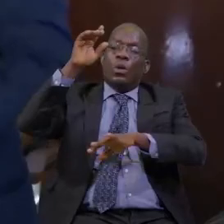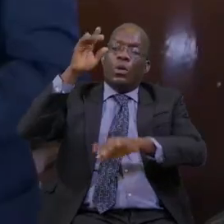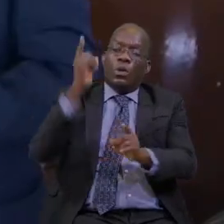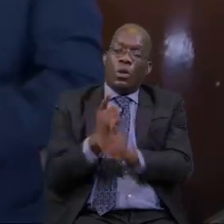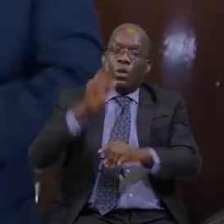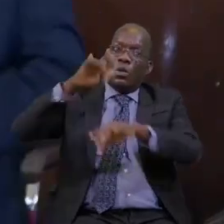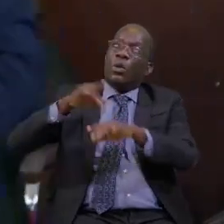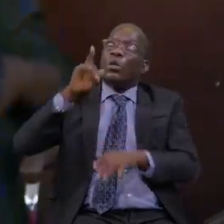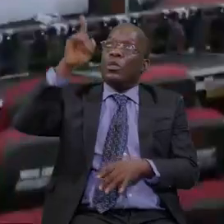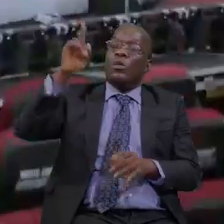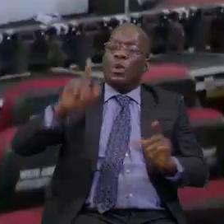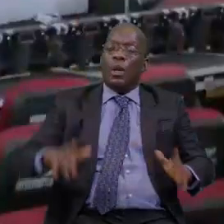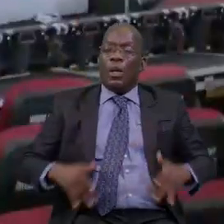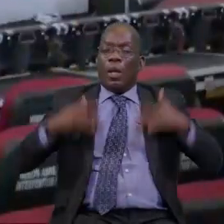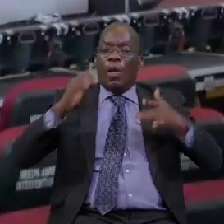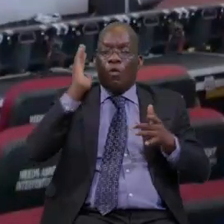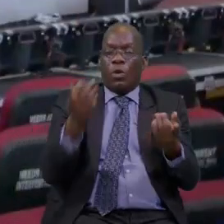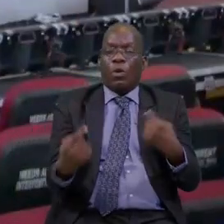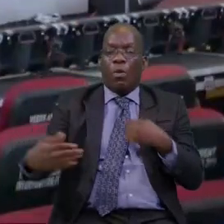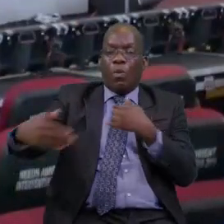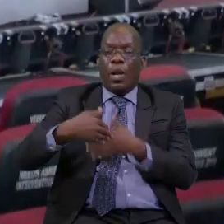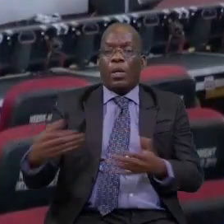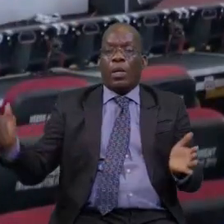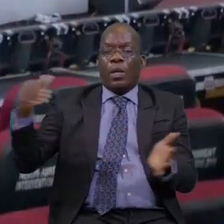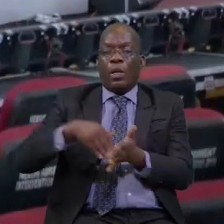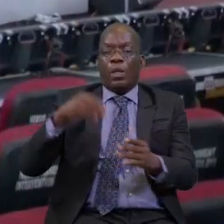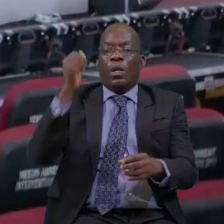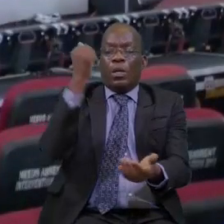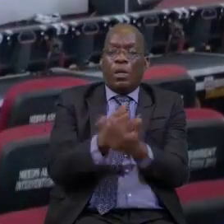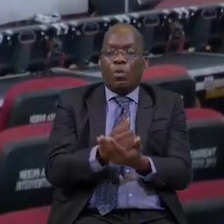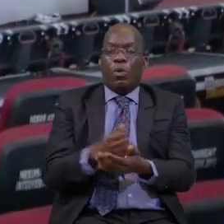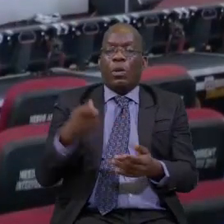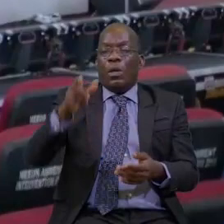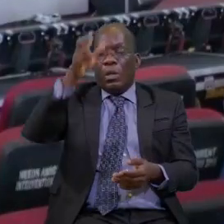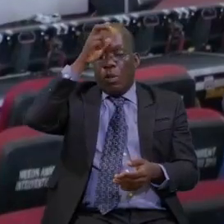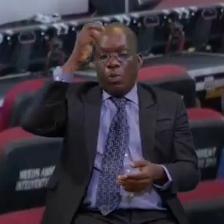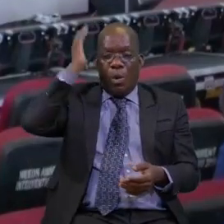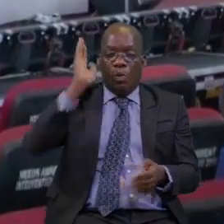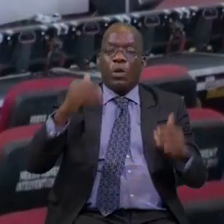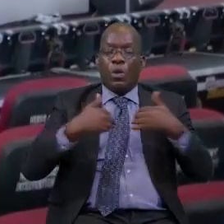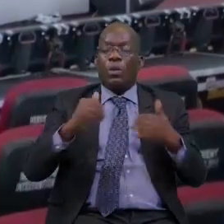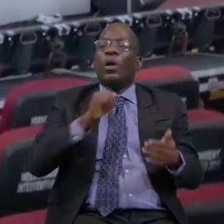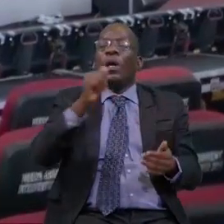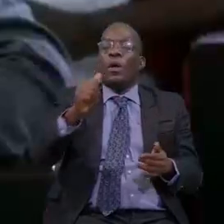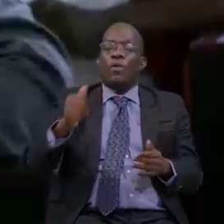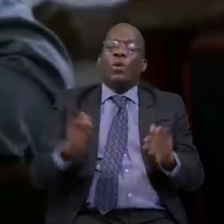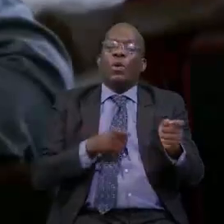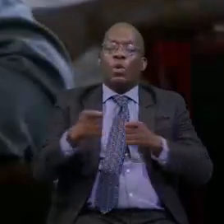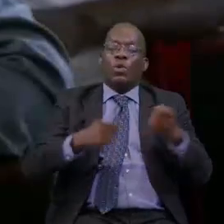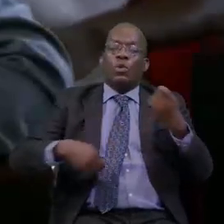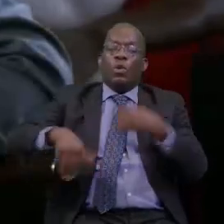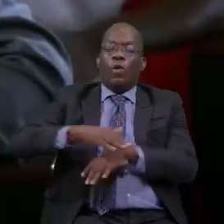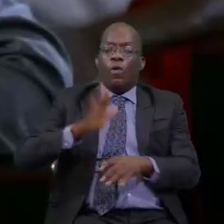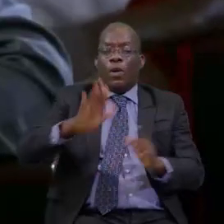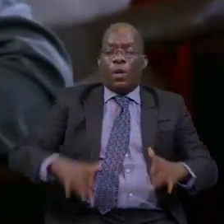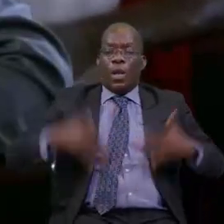come back again. Amen. Demons will not have a permanent hold of your life.